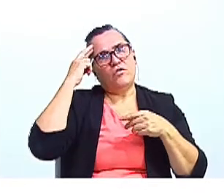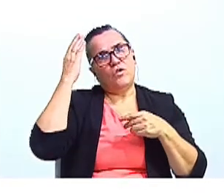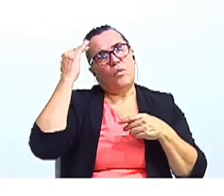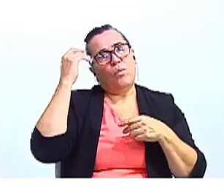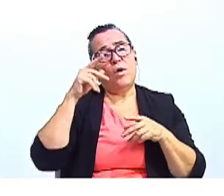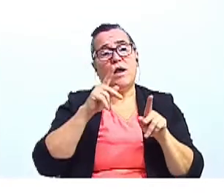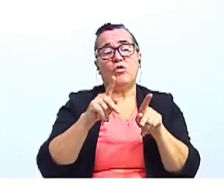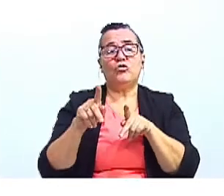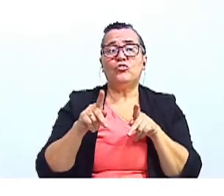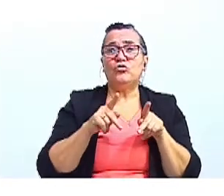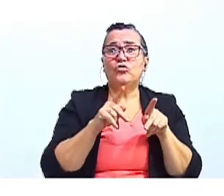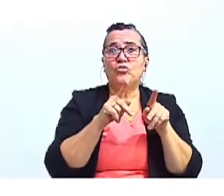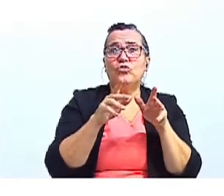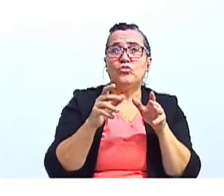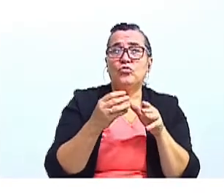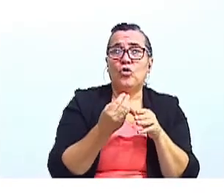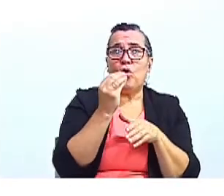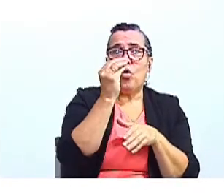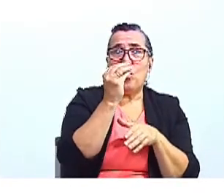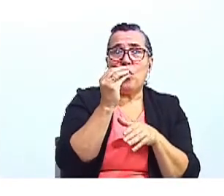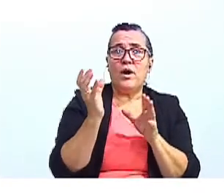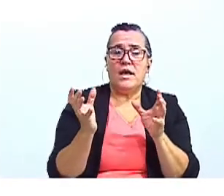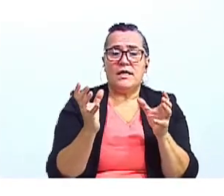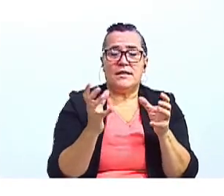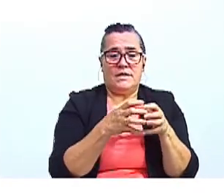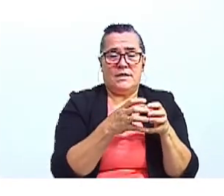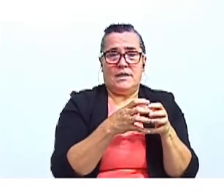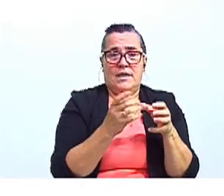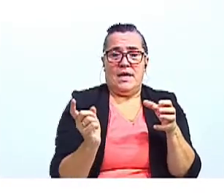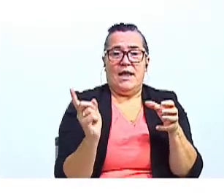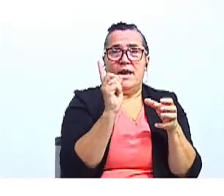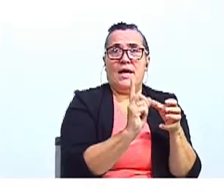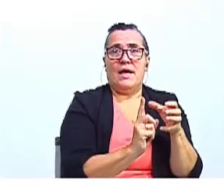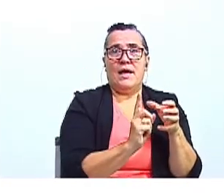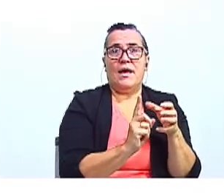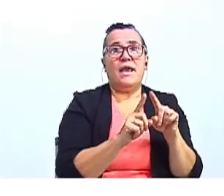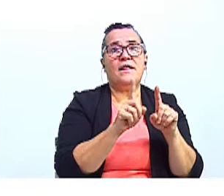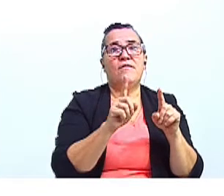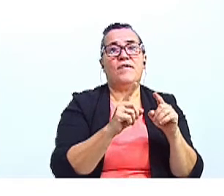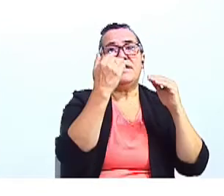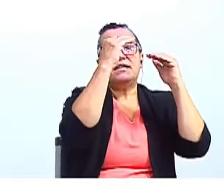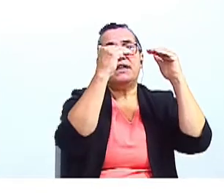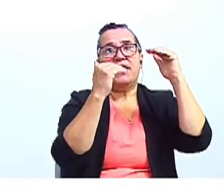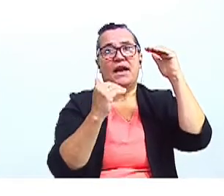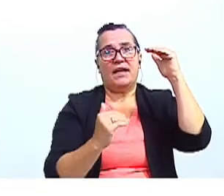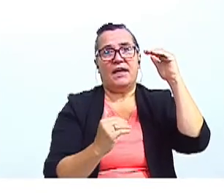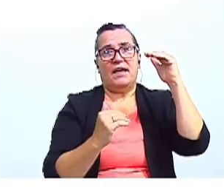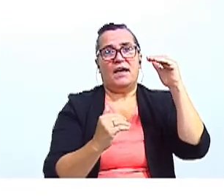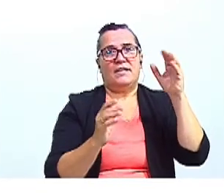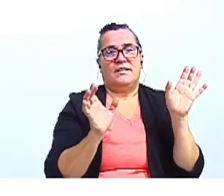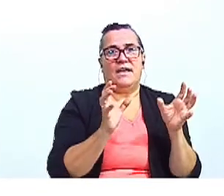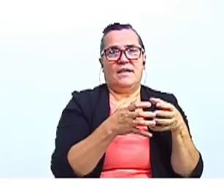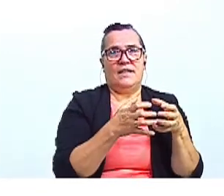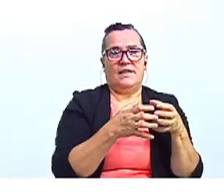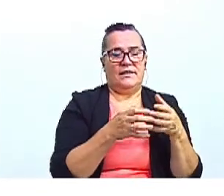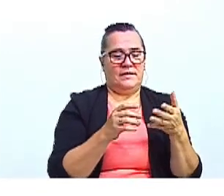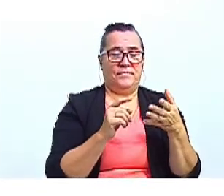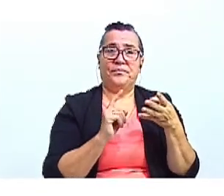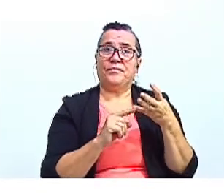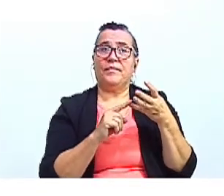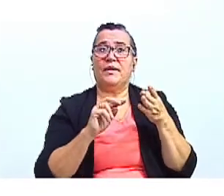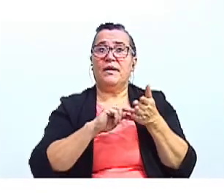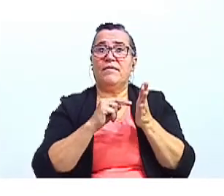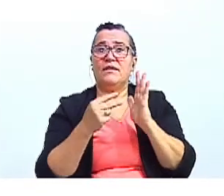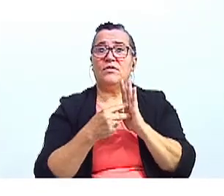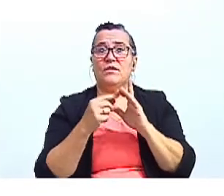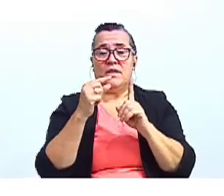kids may join to a clique and the different hierarchies of cliques. Definition of the